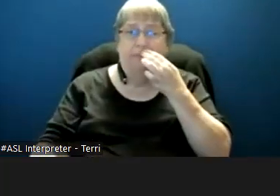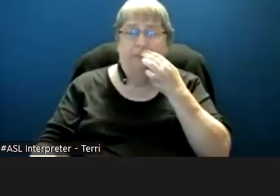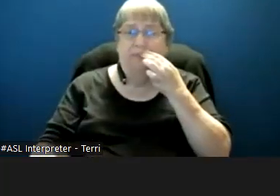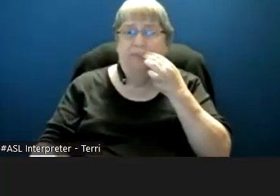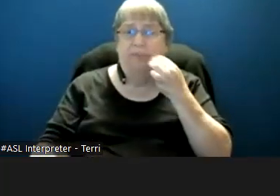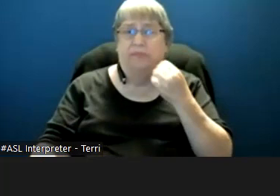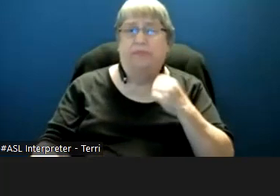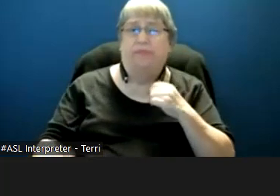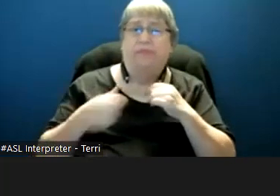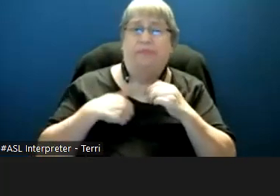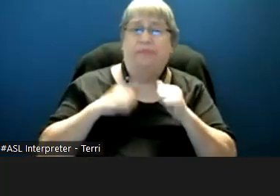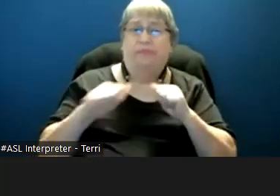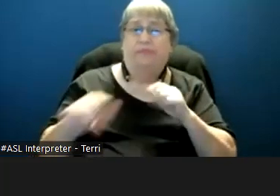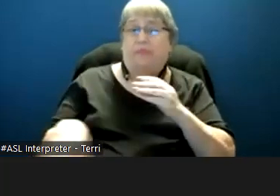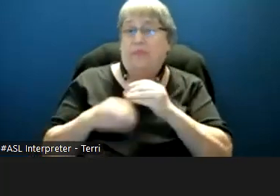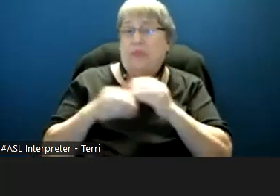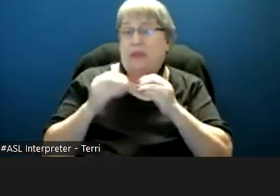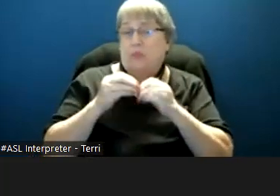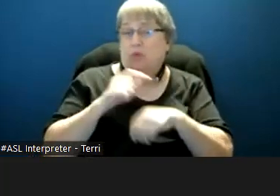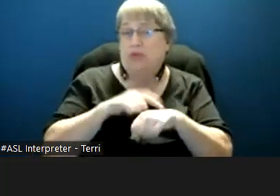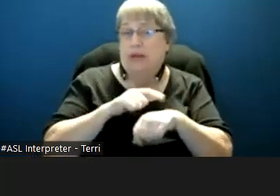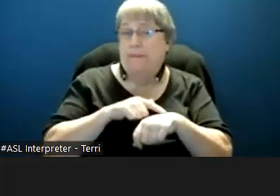So I can add some more time.